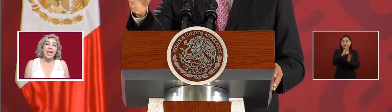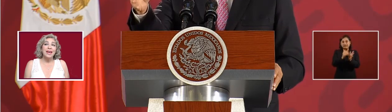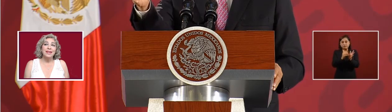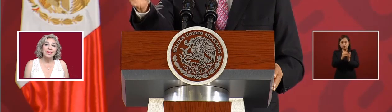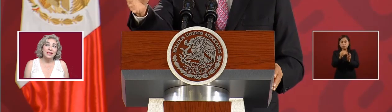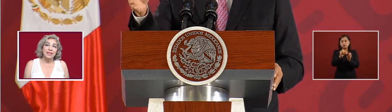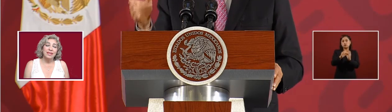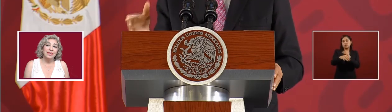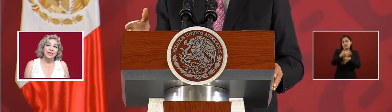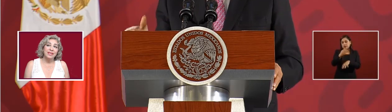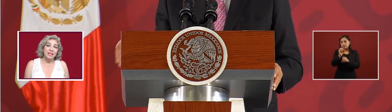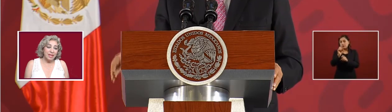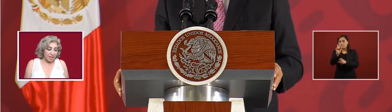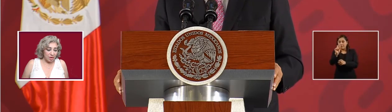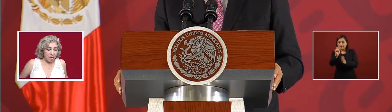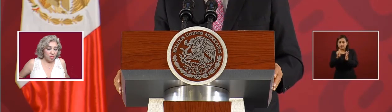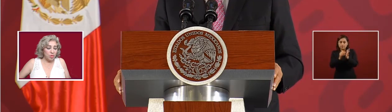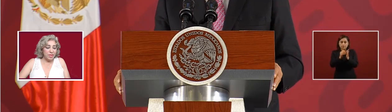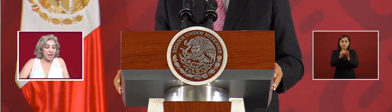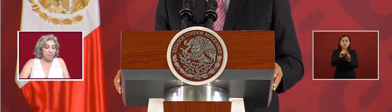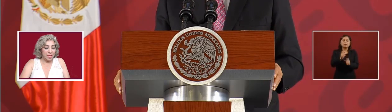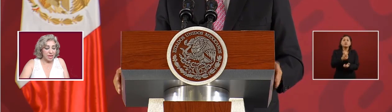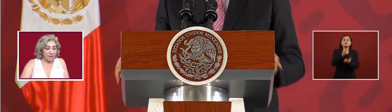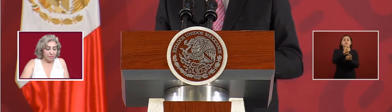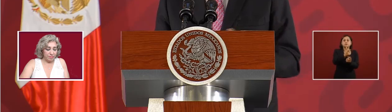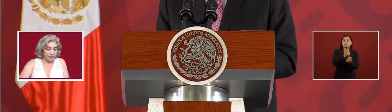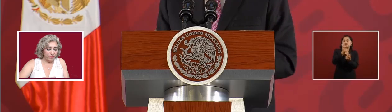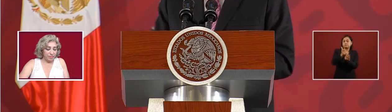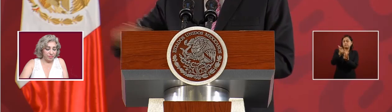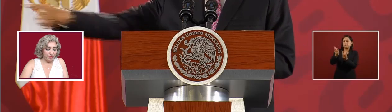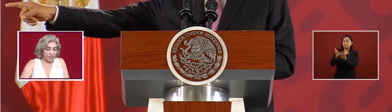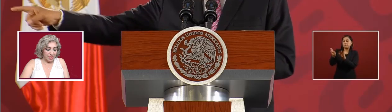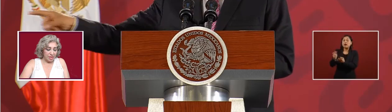And, with that money,